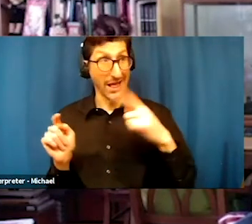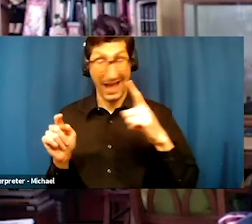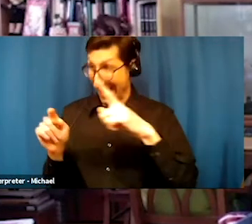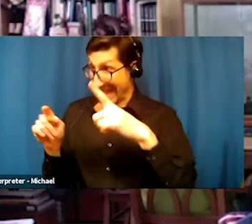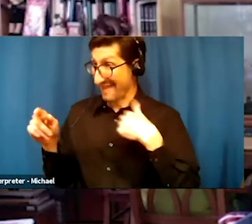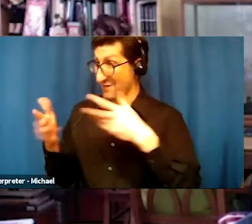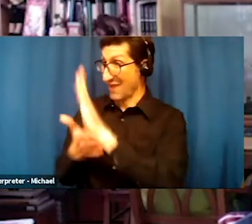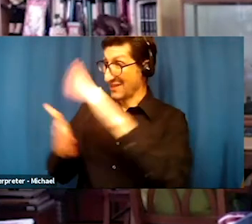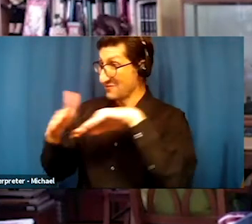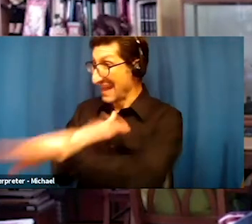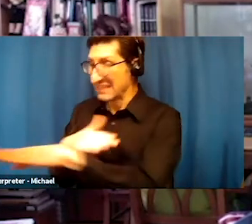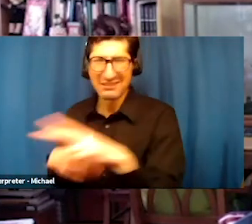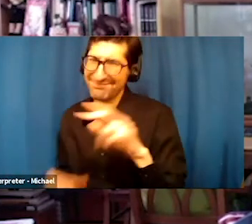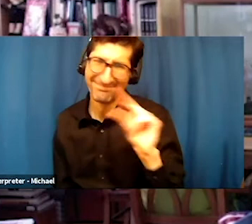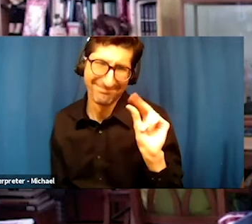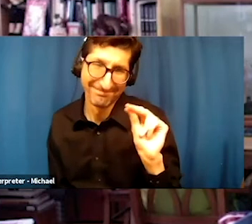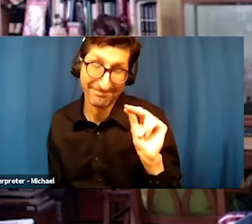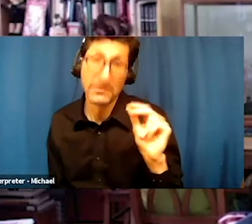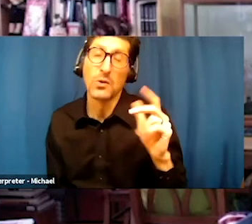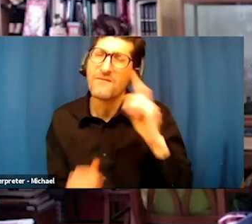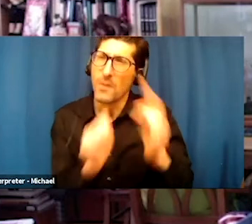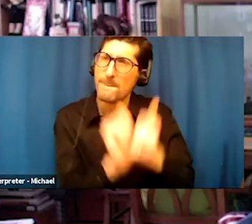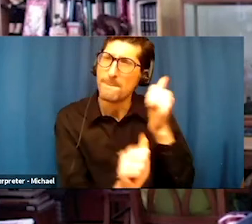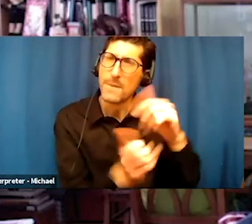for a lot of us, eighth grade was as far as we were going to go.